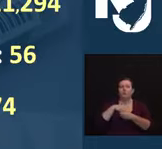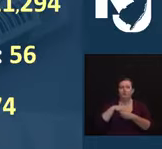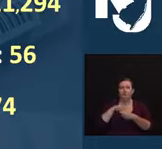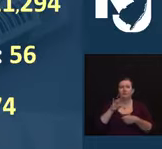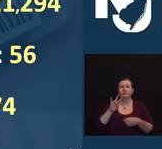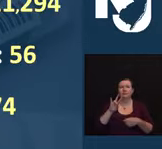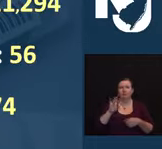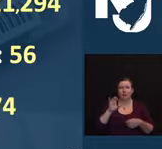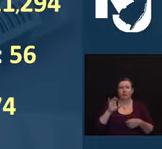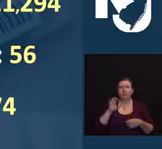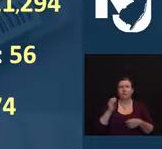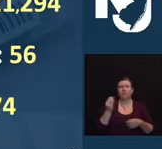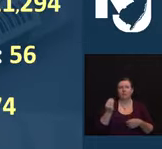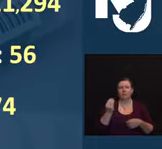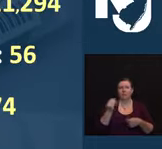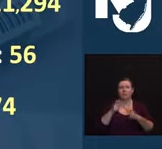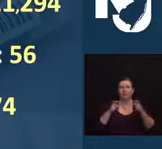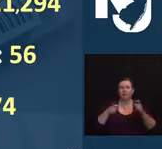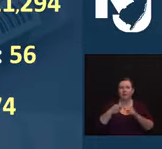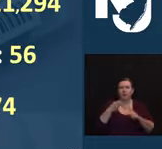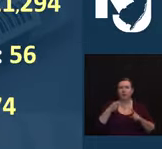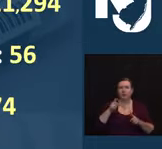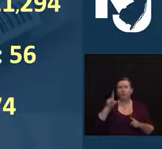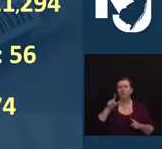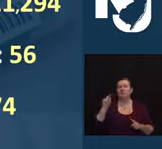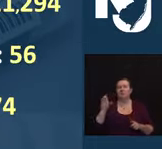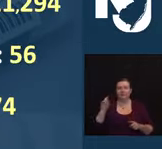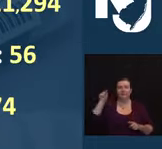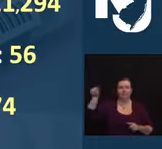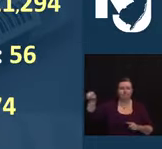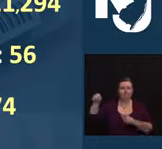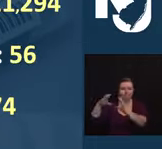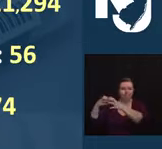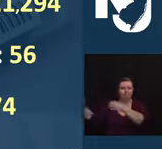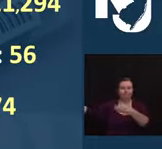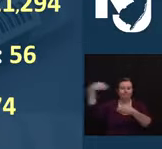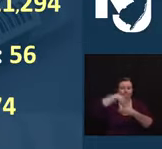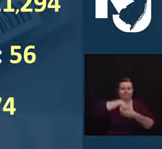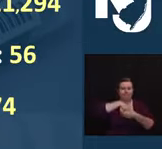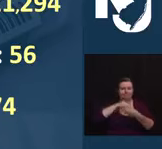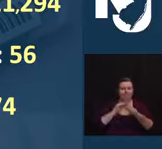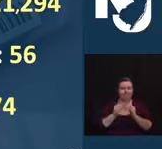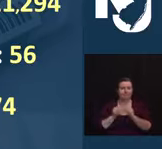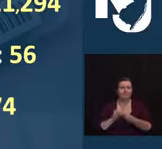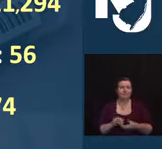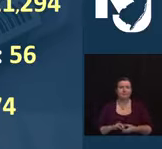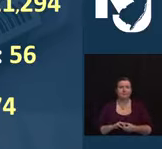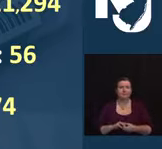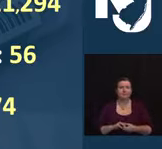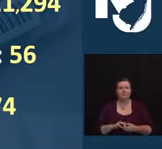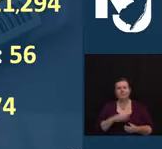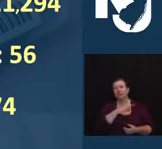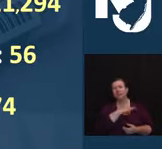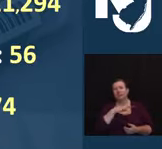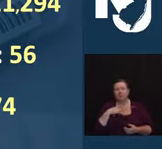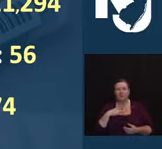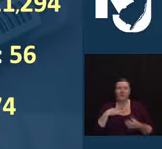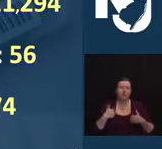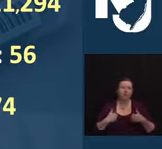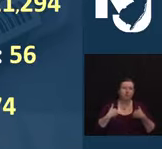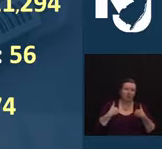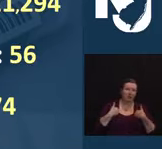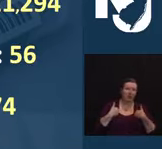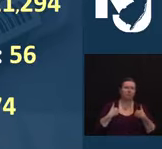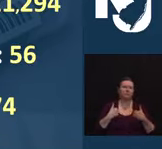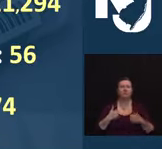care facilities, both residents and staff. 3 months ago, on December 11th, we reported a